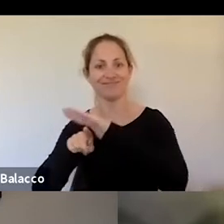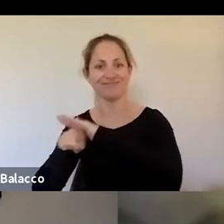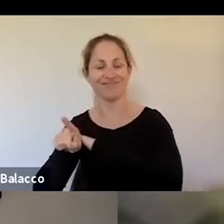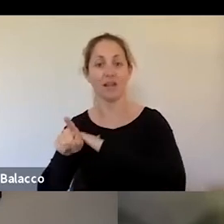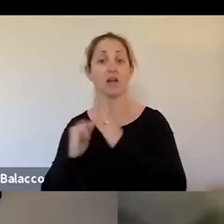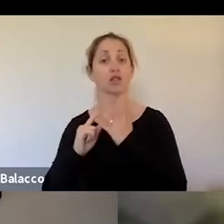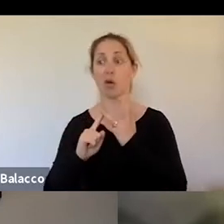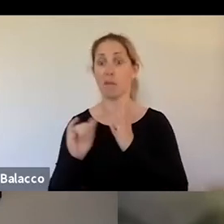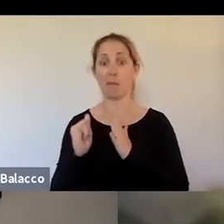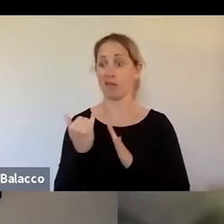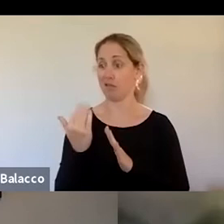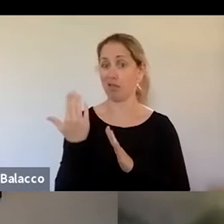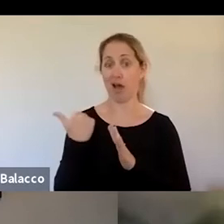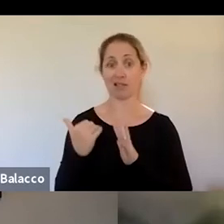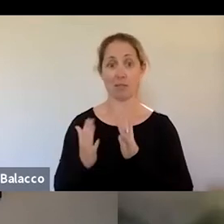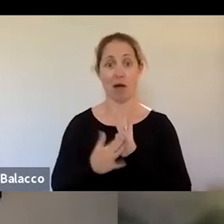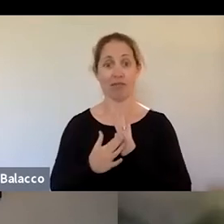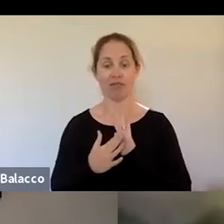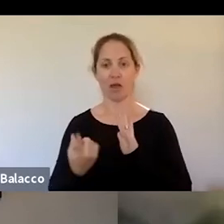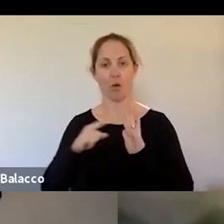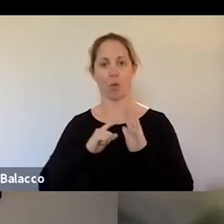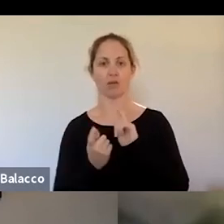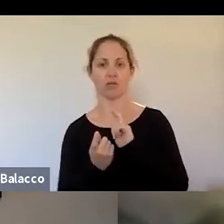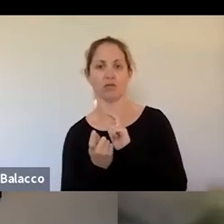half ago, we transitioned to kind of